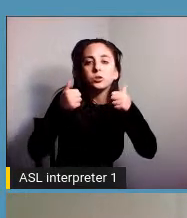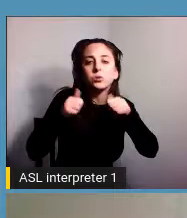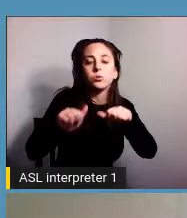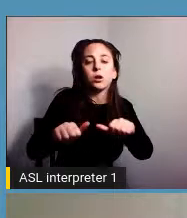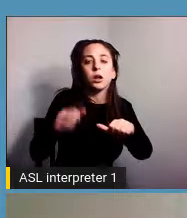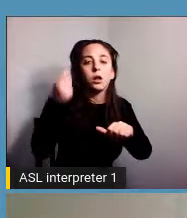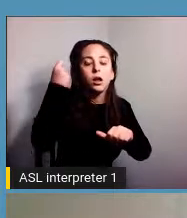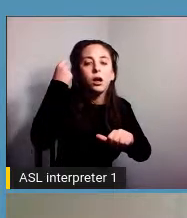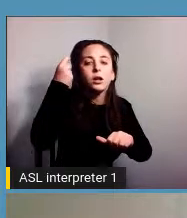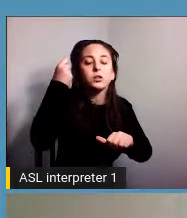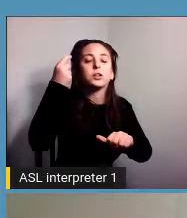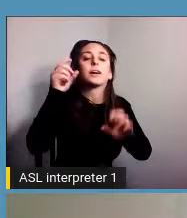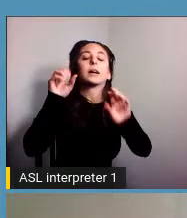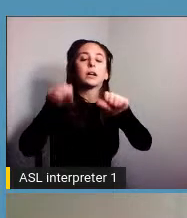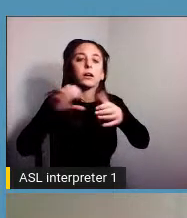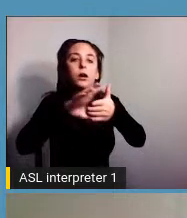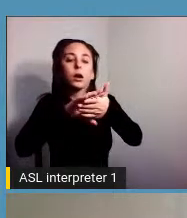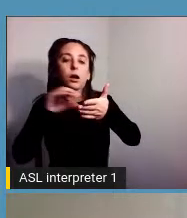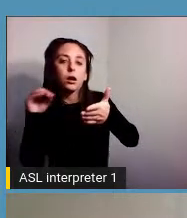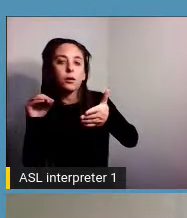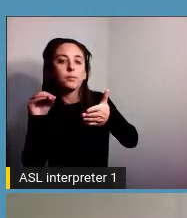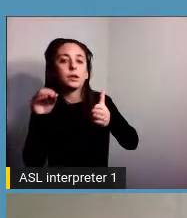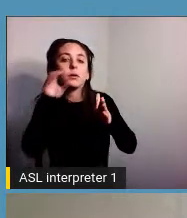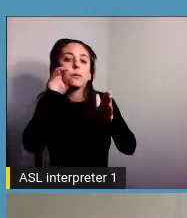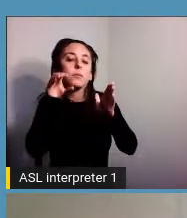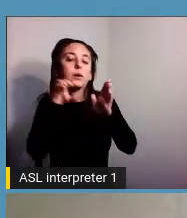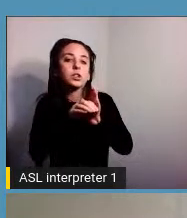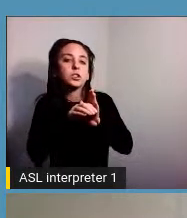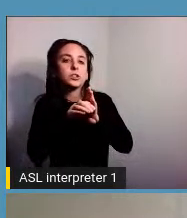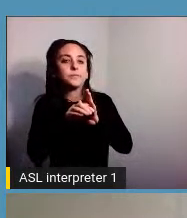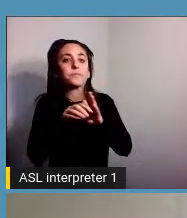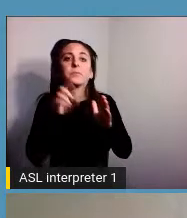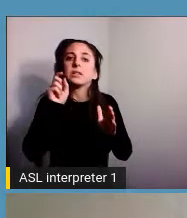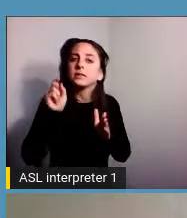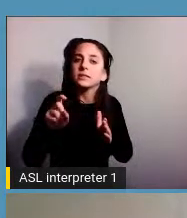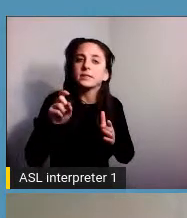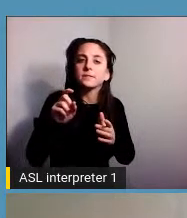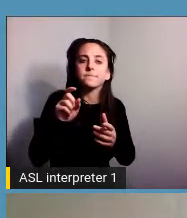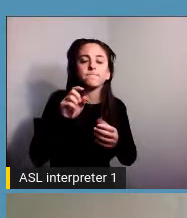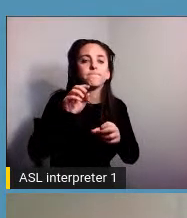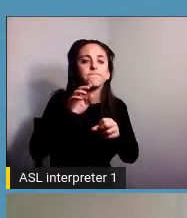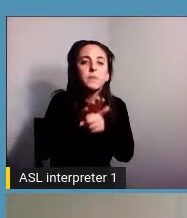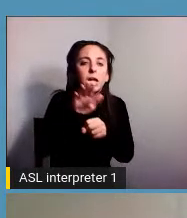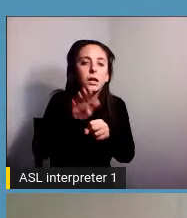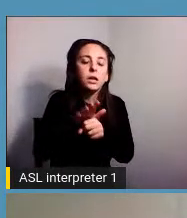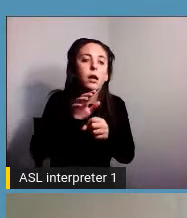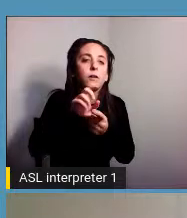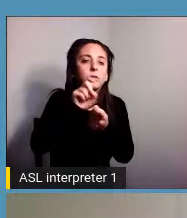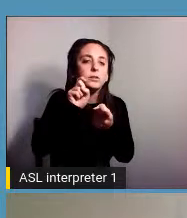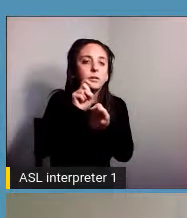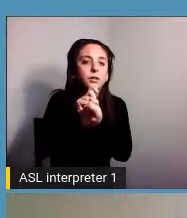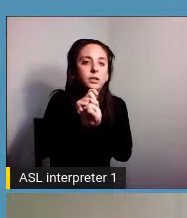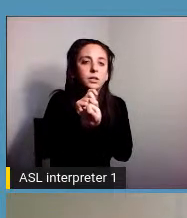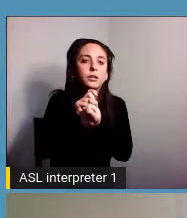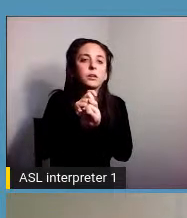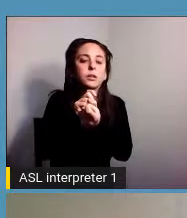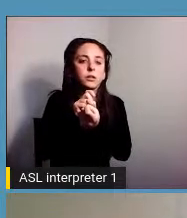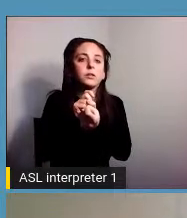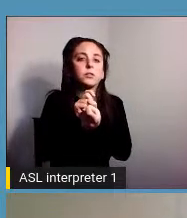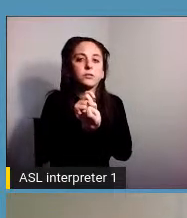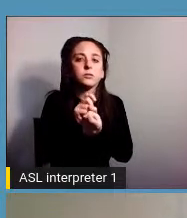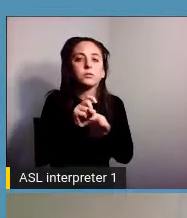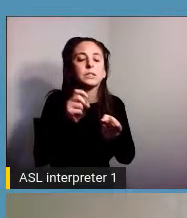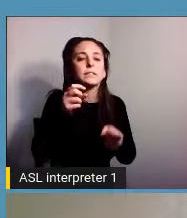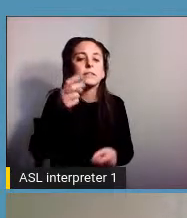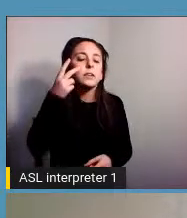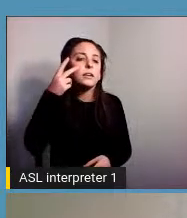recreate. So our imaging needed to have enough detail to show them exactly where the strands are going through the